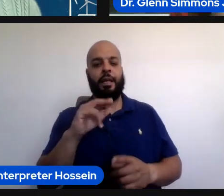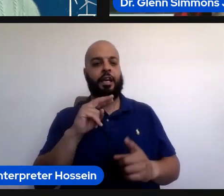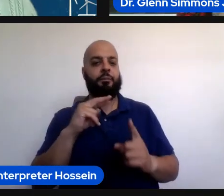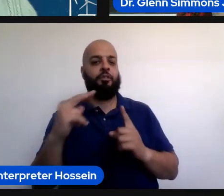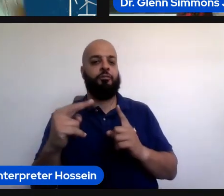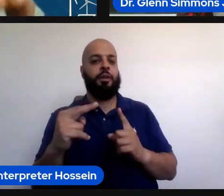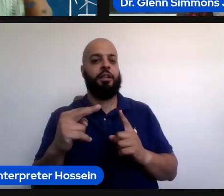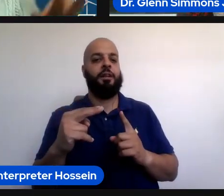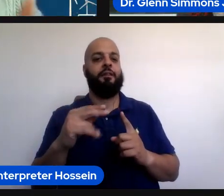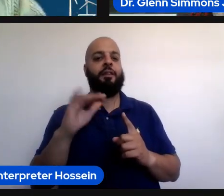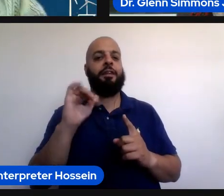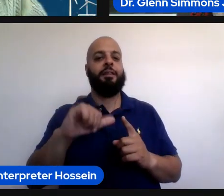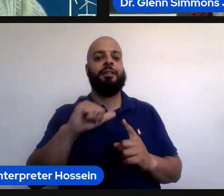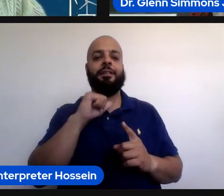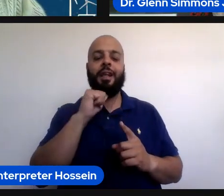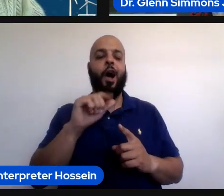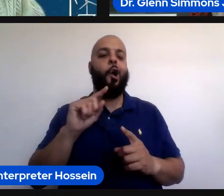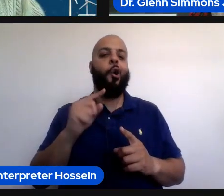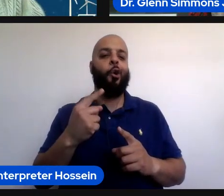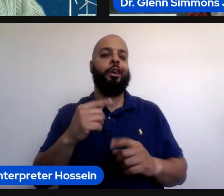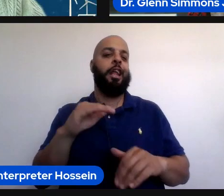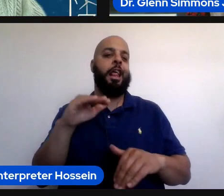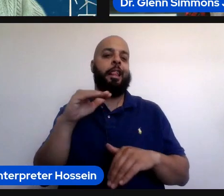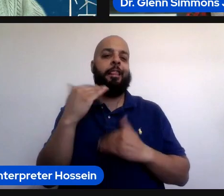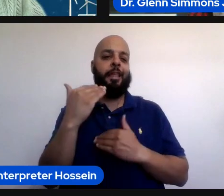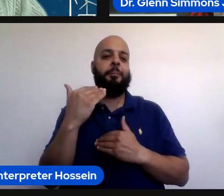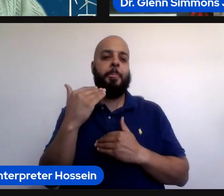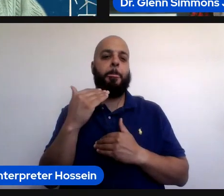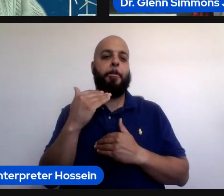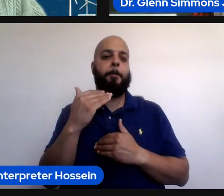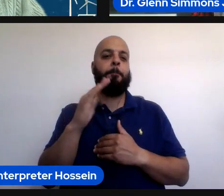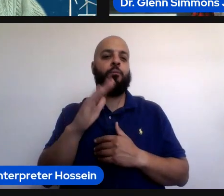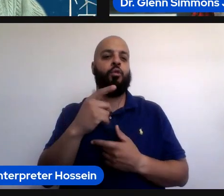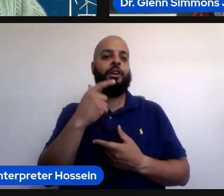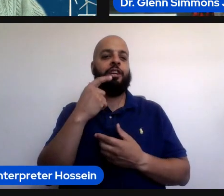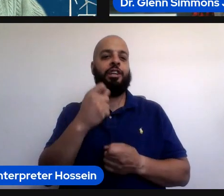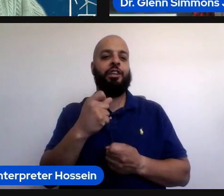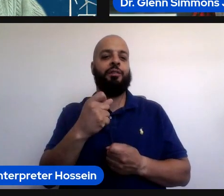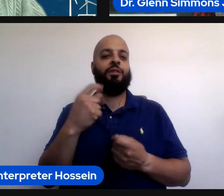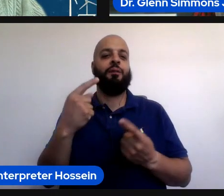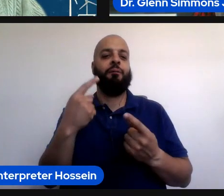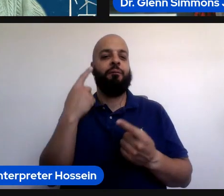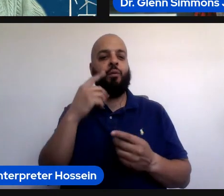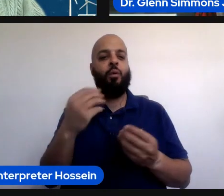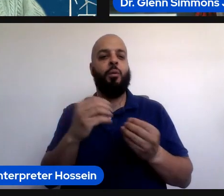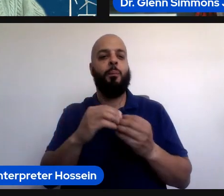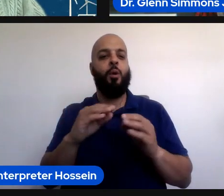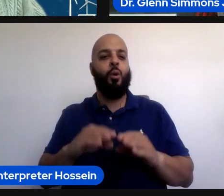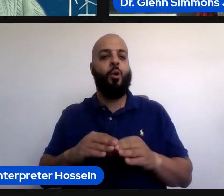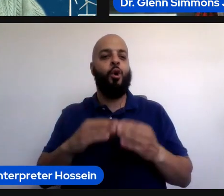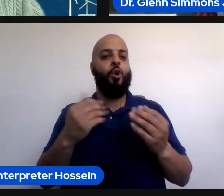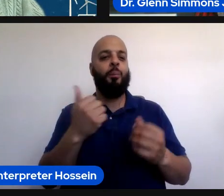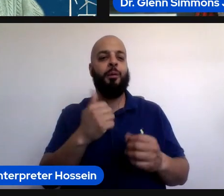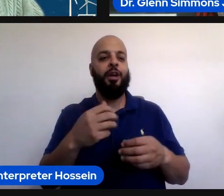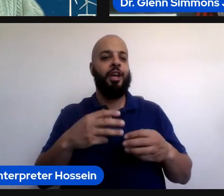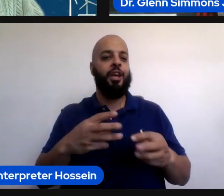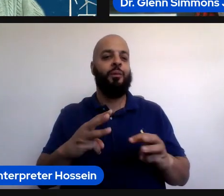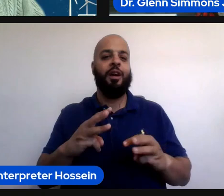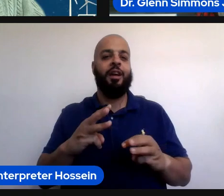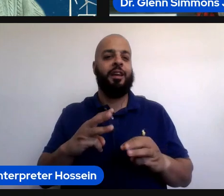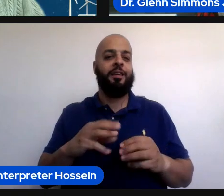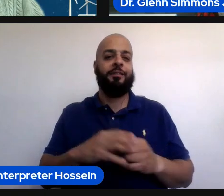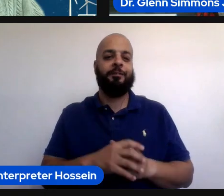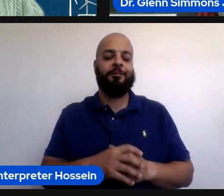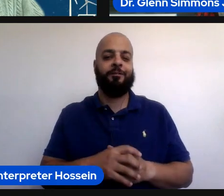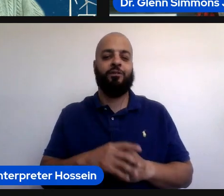maybe like not putting limitations on your interest and being more open to any way that might look. You